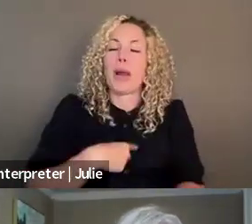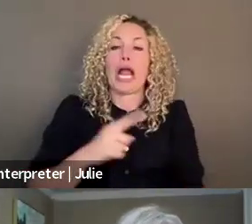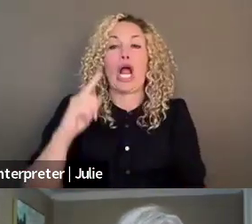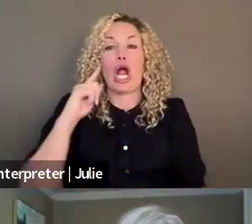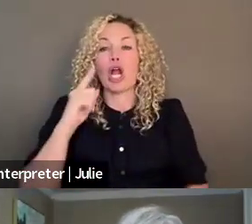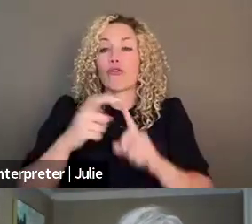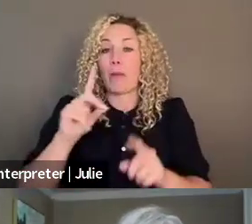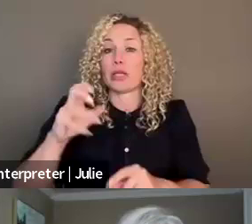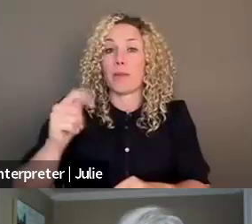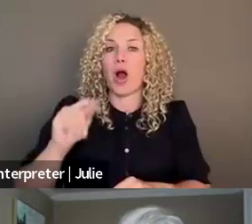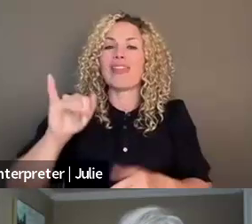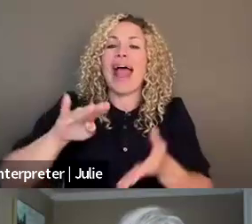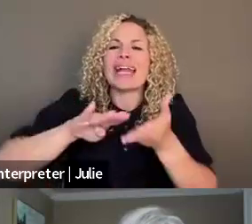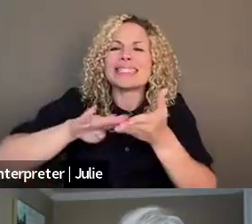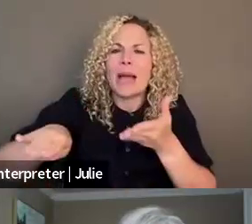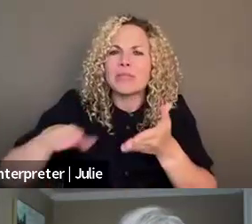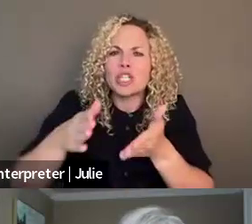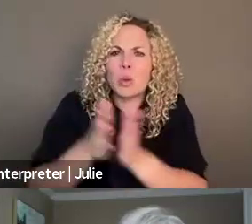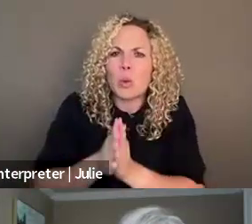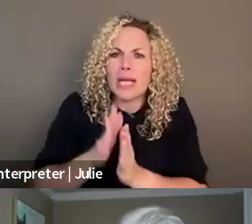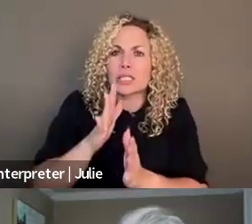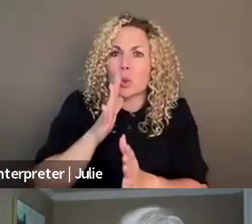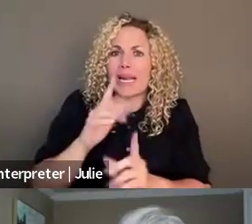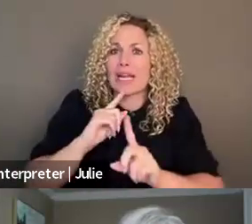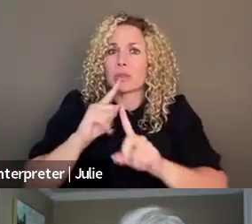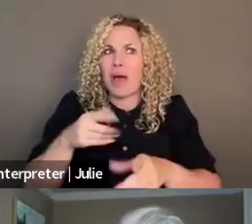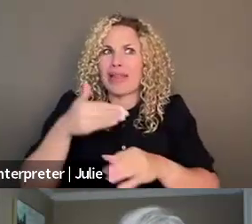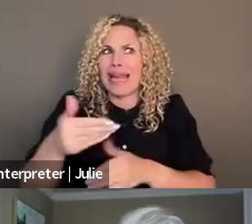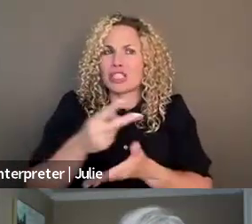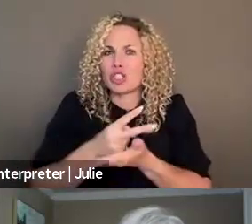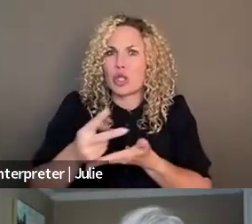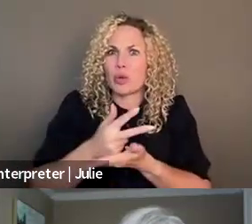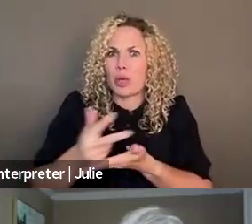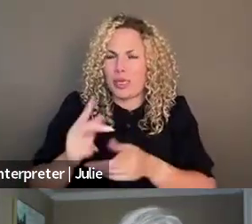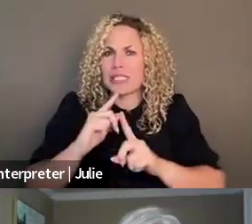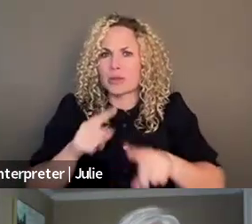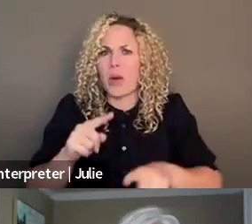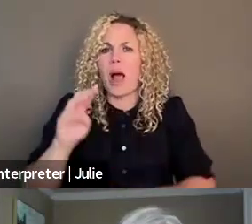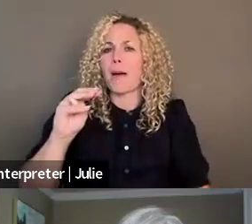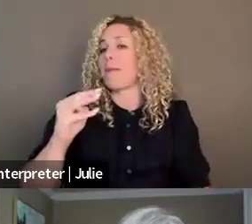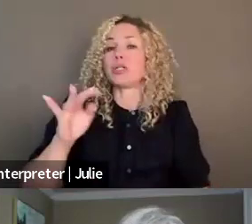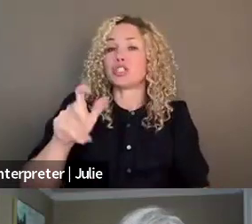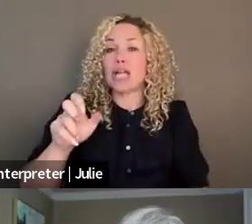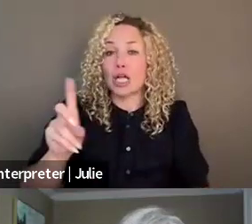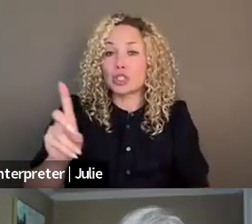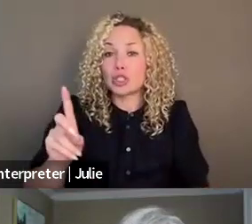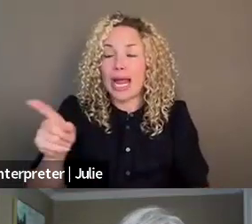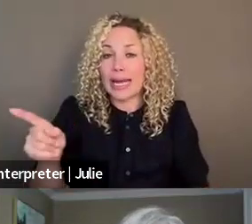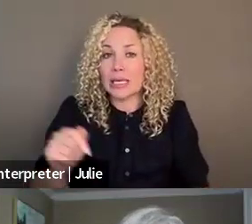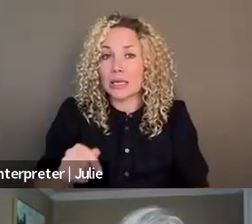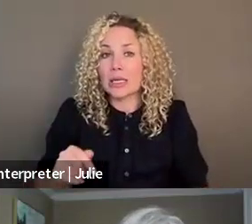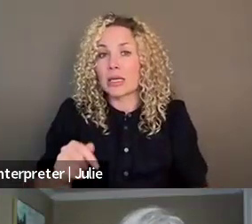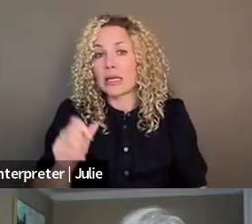from the department that the exemption requests, we will be getting a response in the next 2 to 3 weeks, possibly. Michelle Duchesne? Yes, all